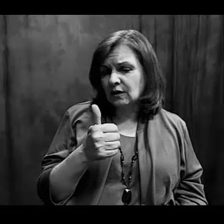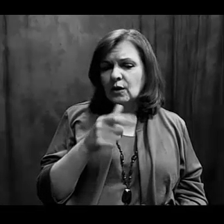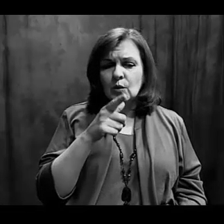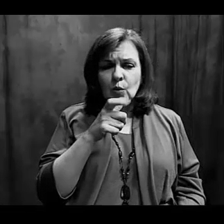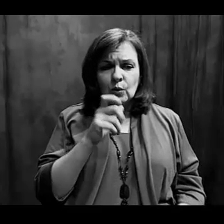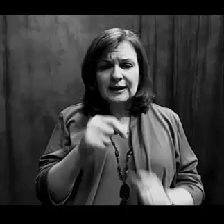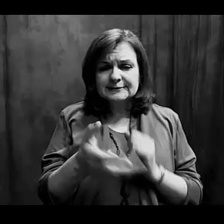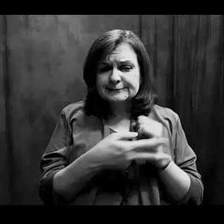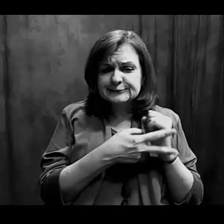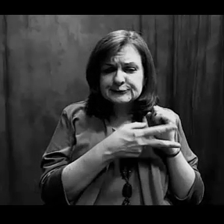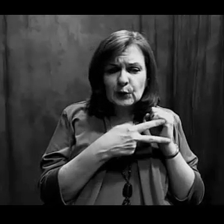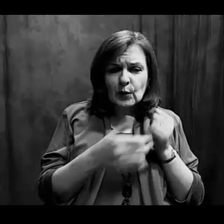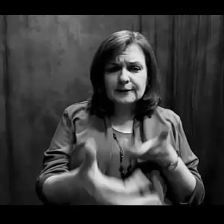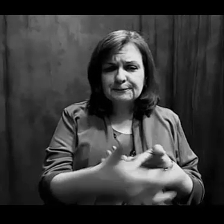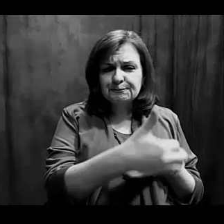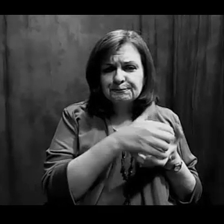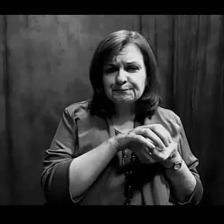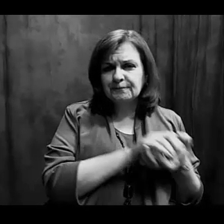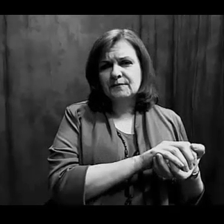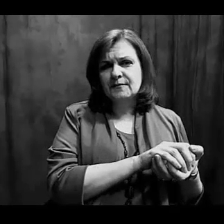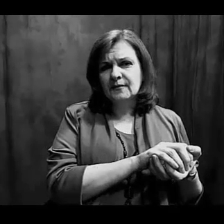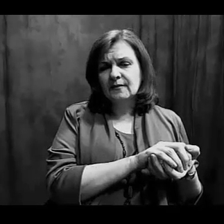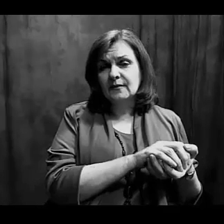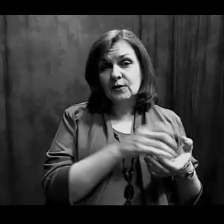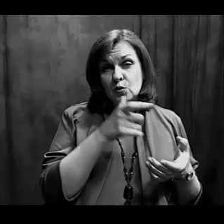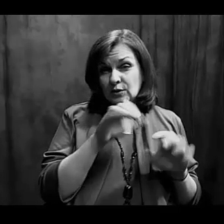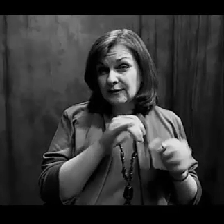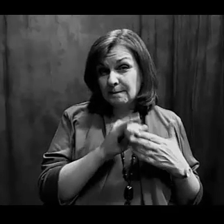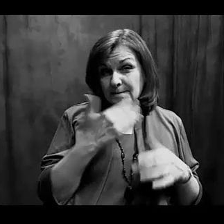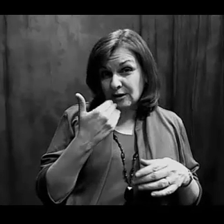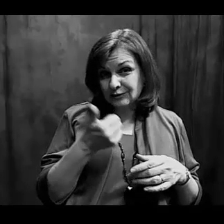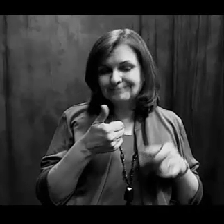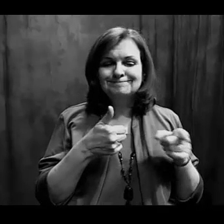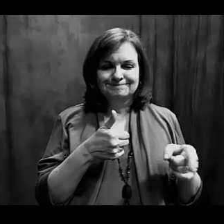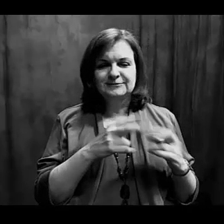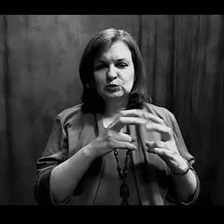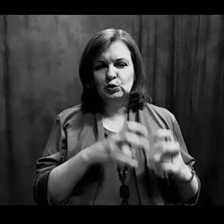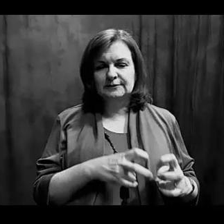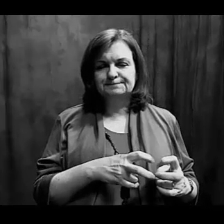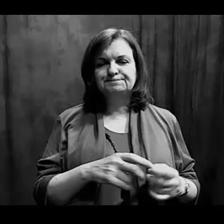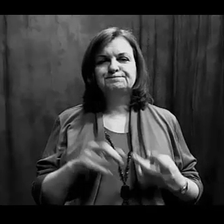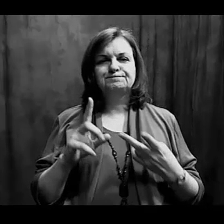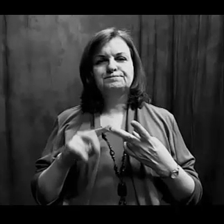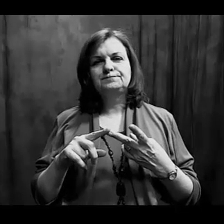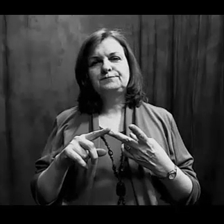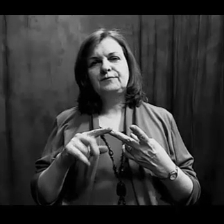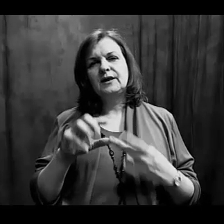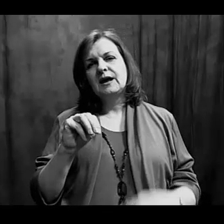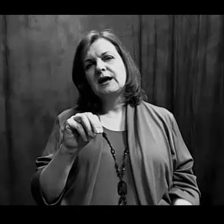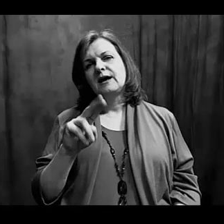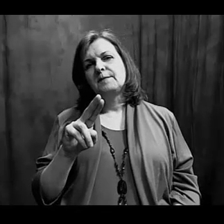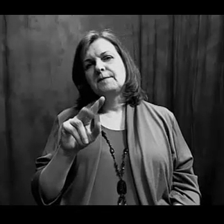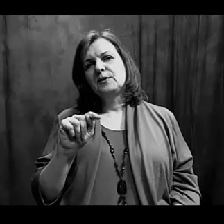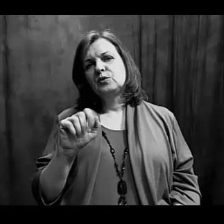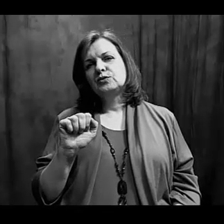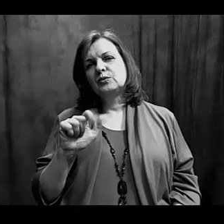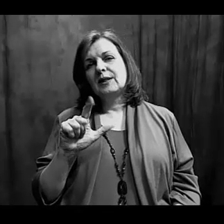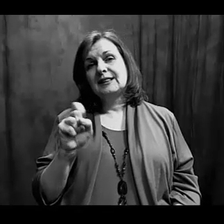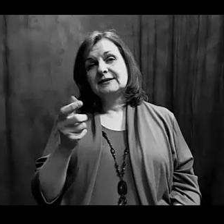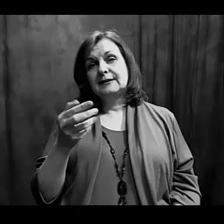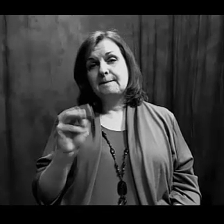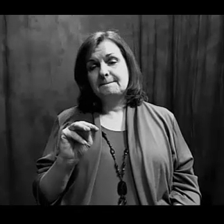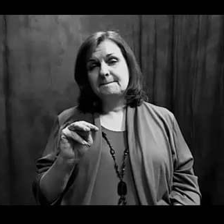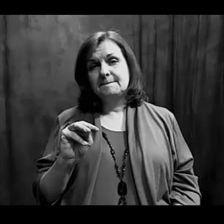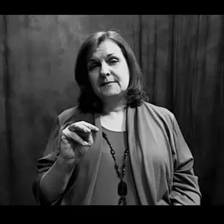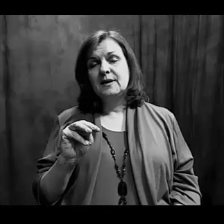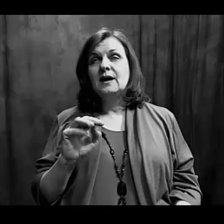the acorns and manipulating the acorns, getting them stored away, and so on? Things like